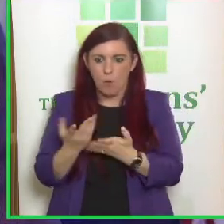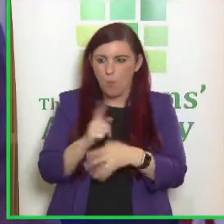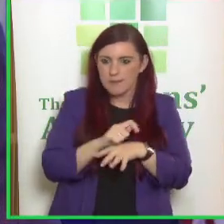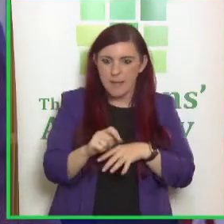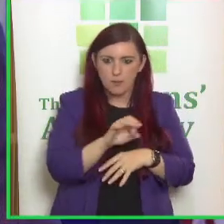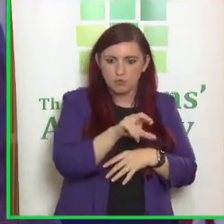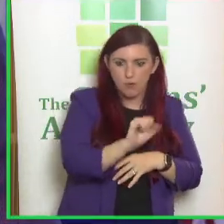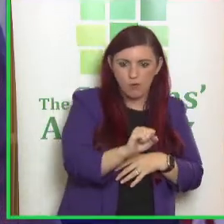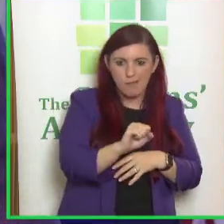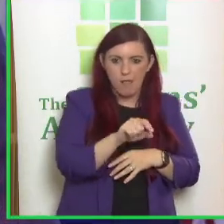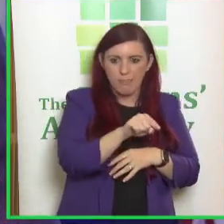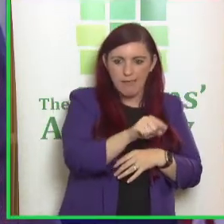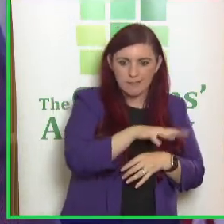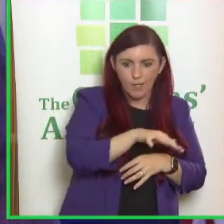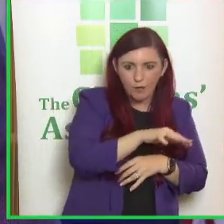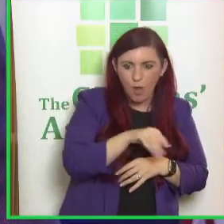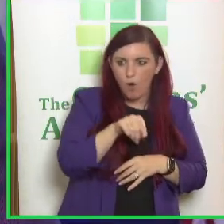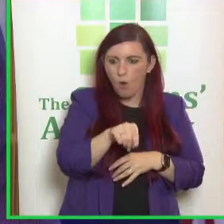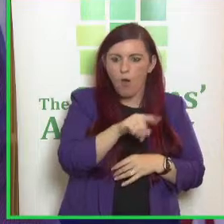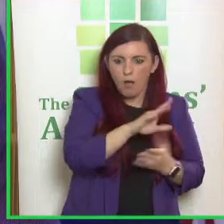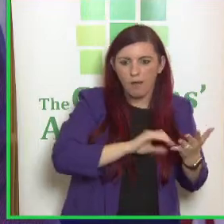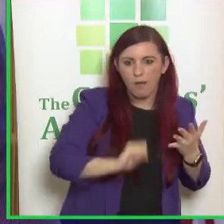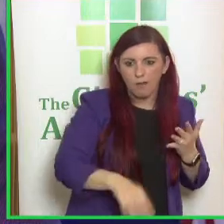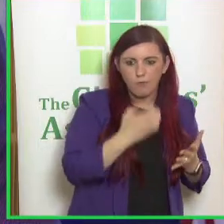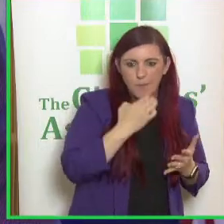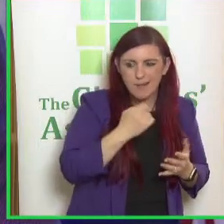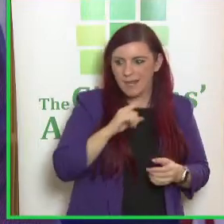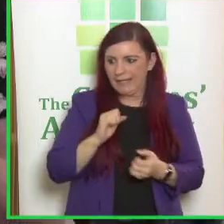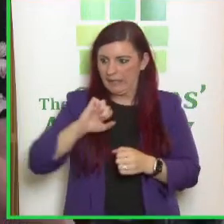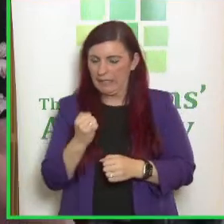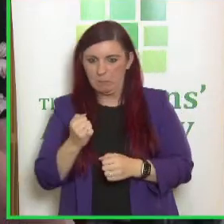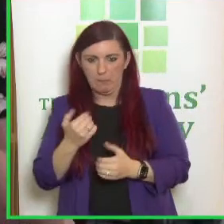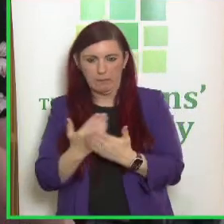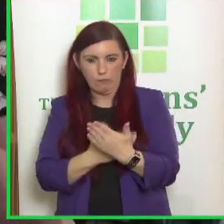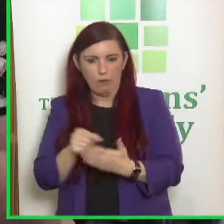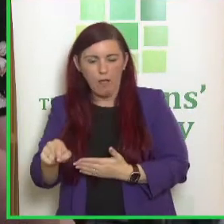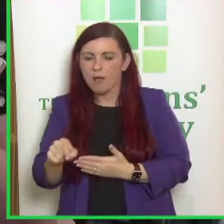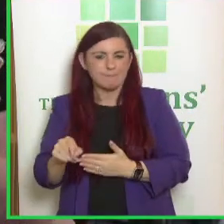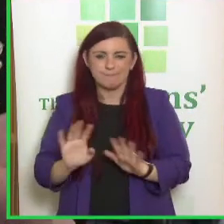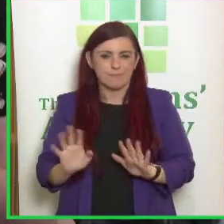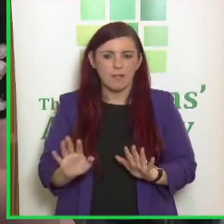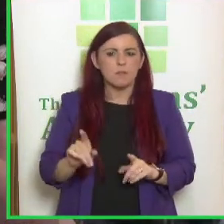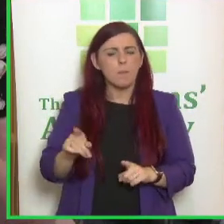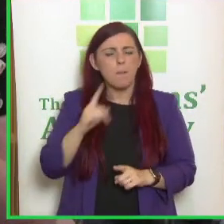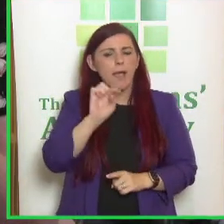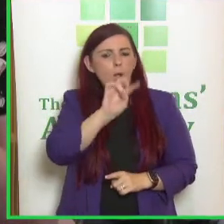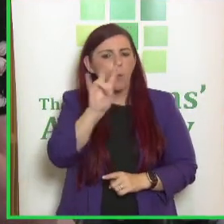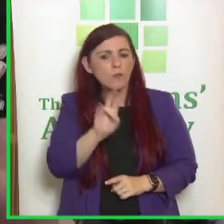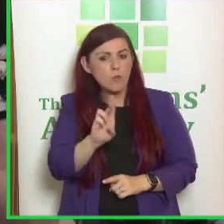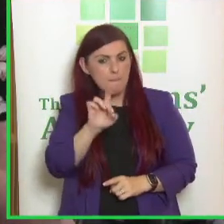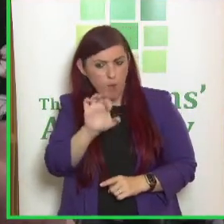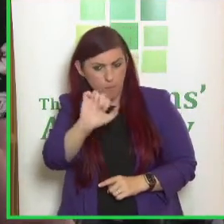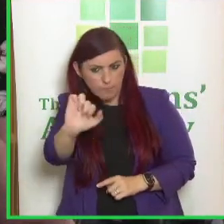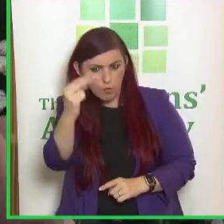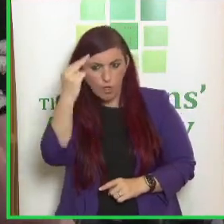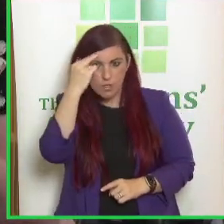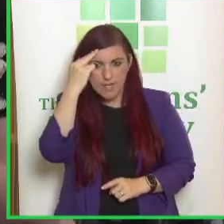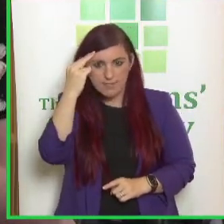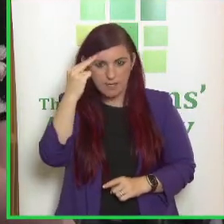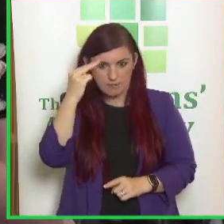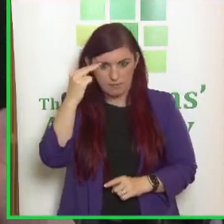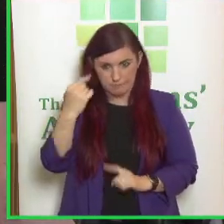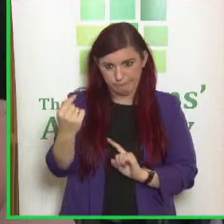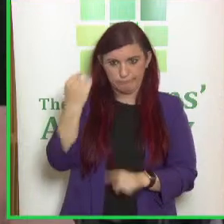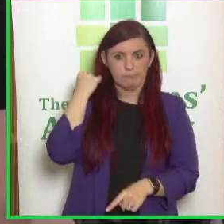being discussed in terms of decriminalisation. But the question I have is, maybe Paul, from your understanding of the room on the day,